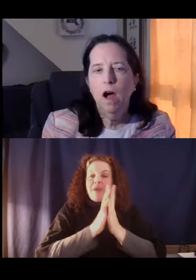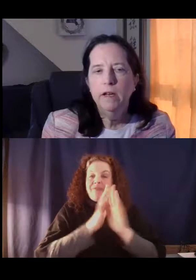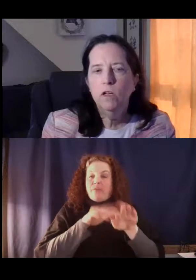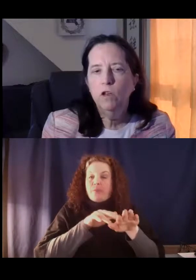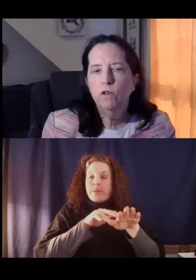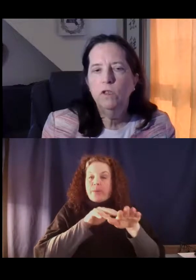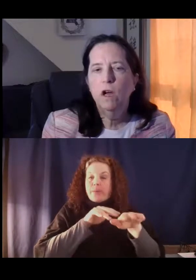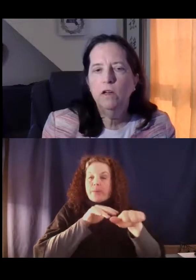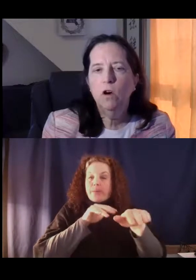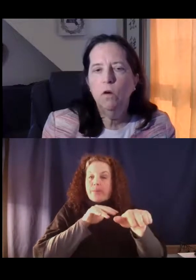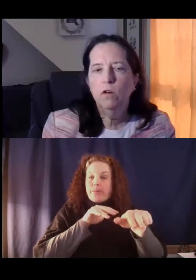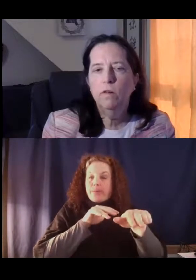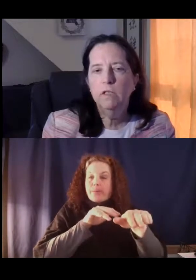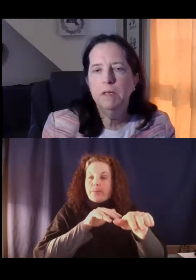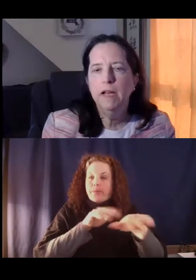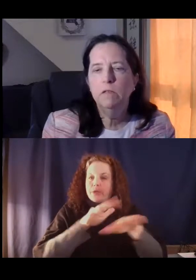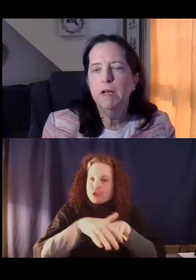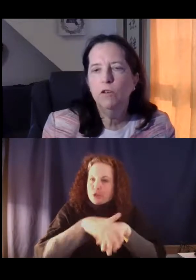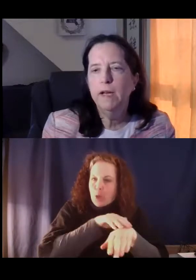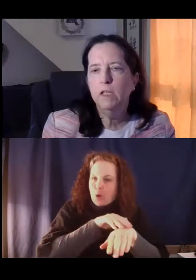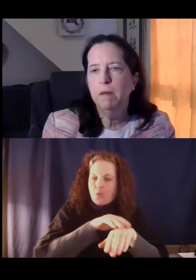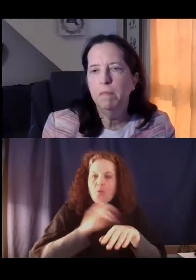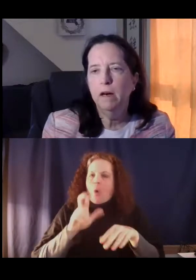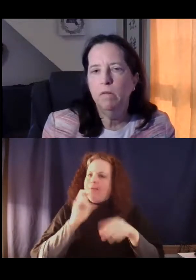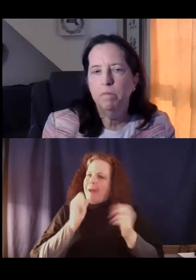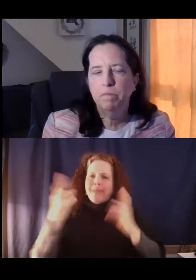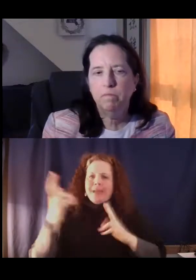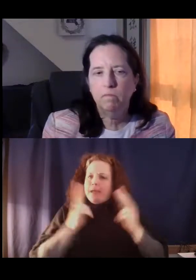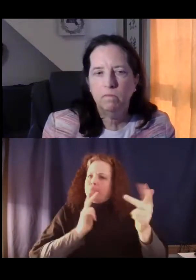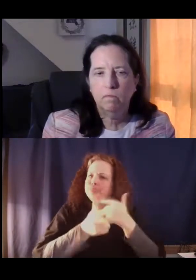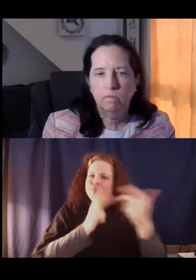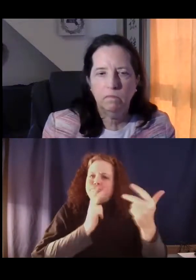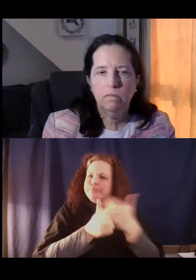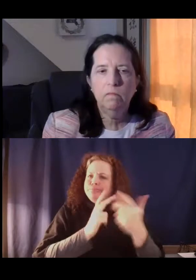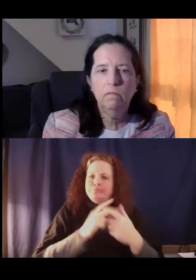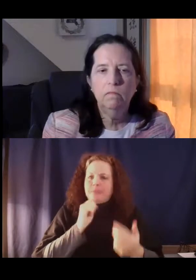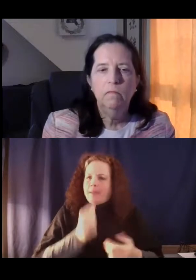Your audio cues on cold, crisp days may transmit better.